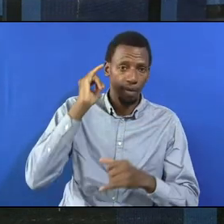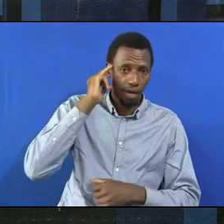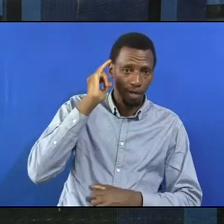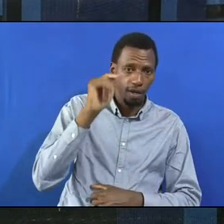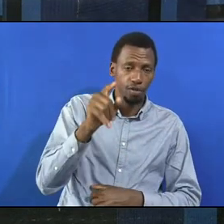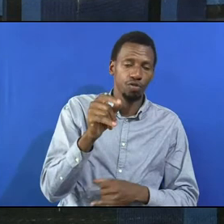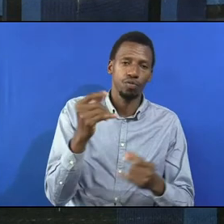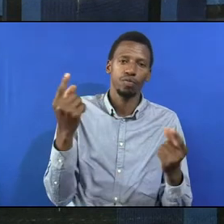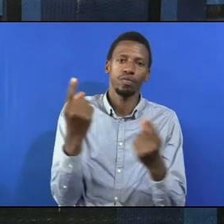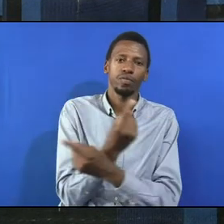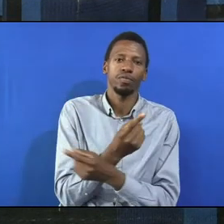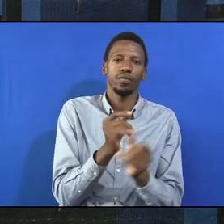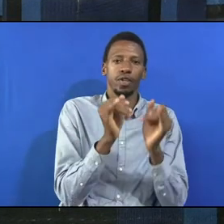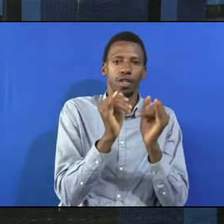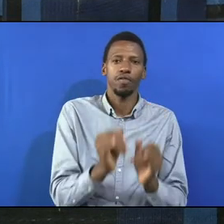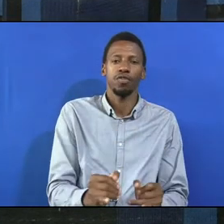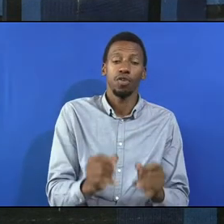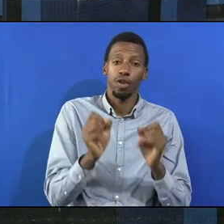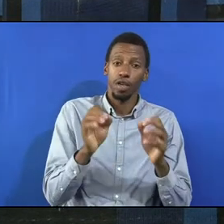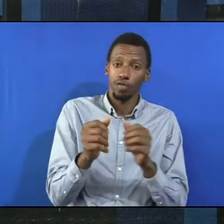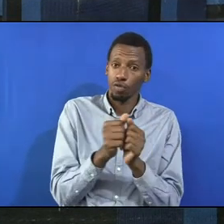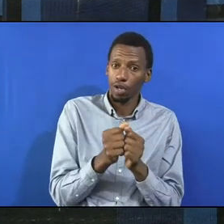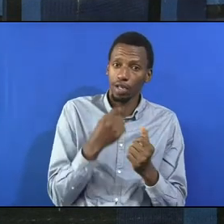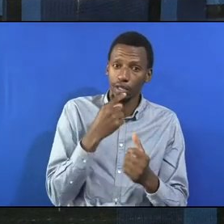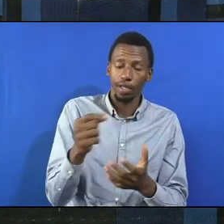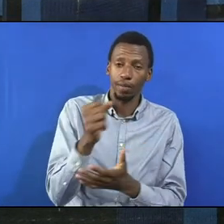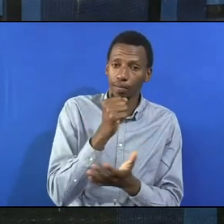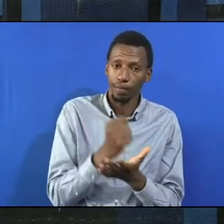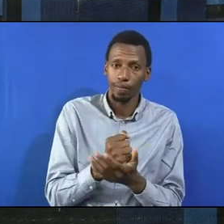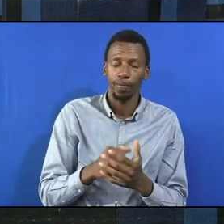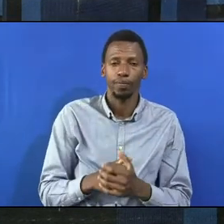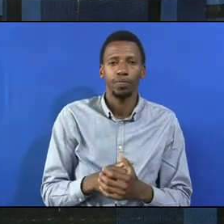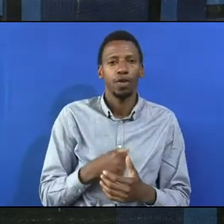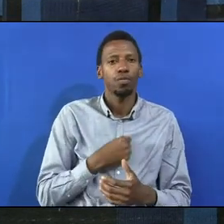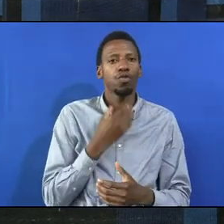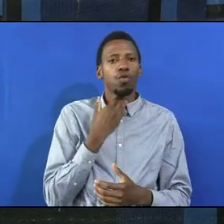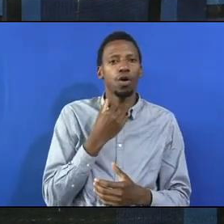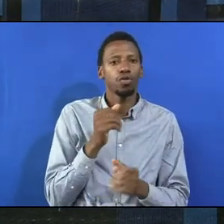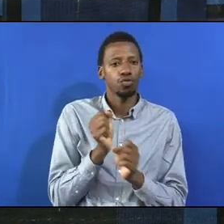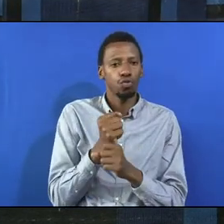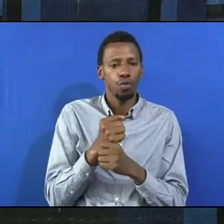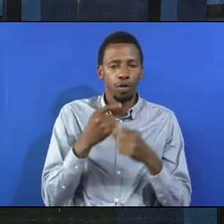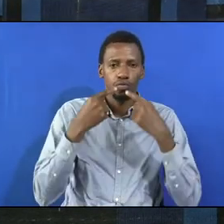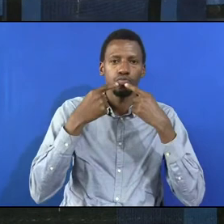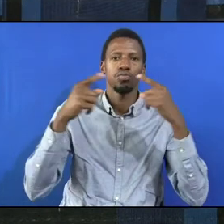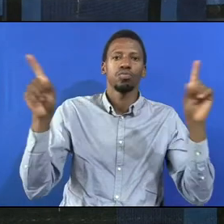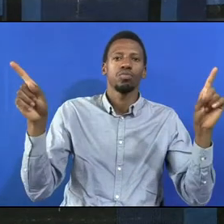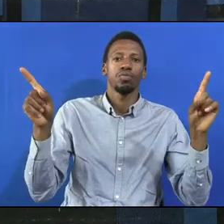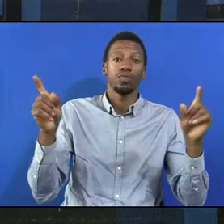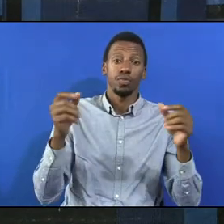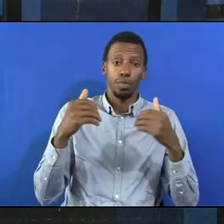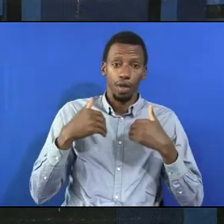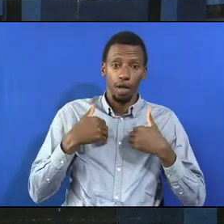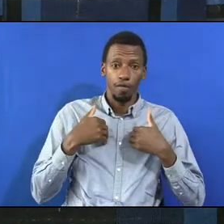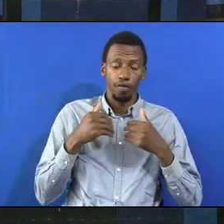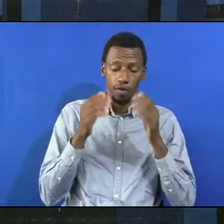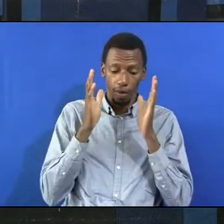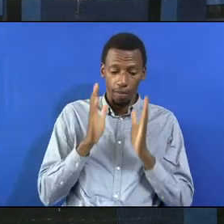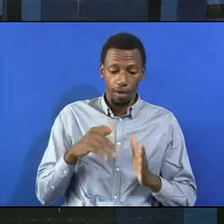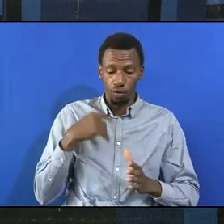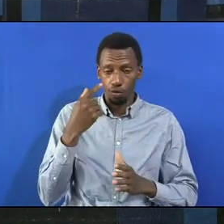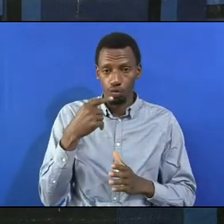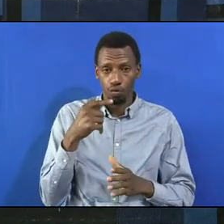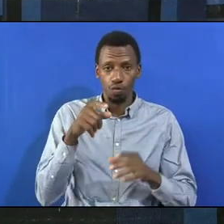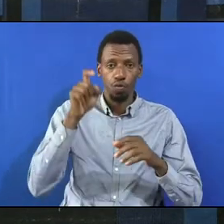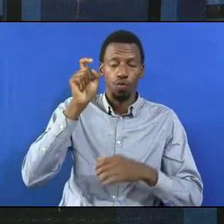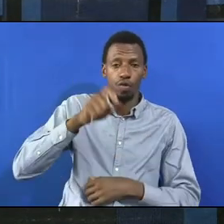individual. If we are together, say amen. Amen. And so I want to make a call. There is somebody who needs God's grace. Because you see, friends,